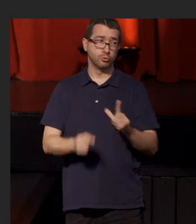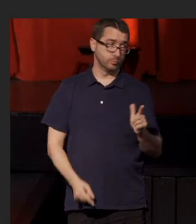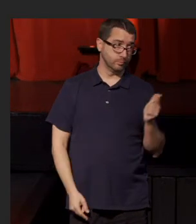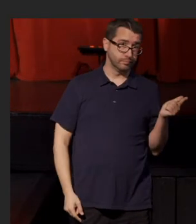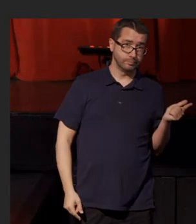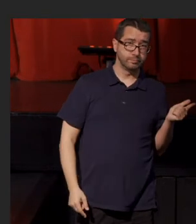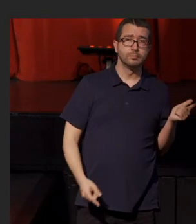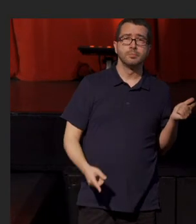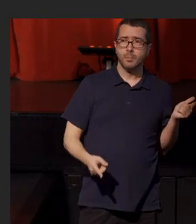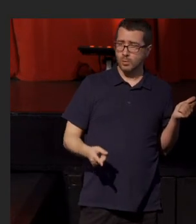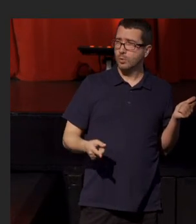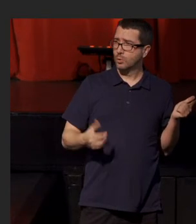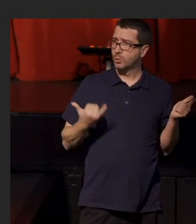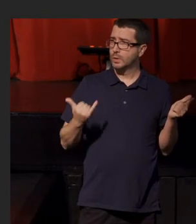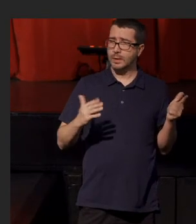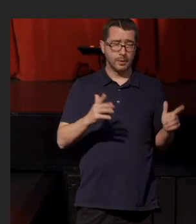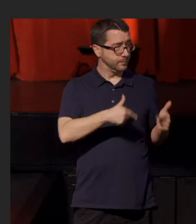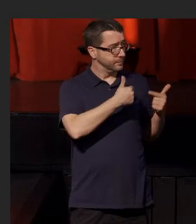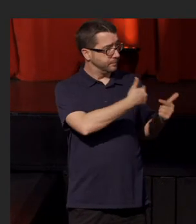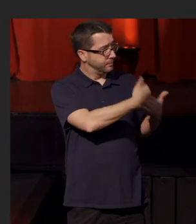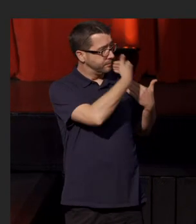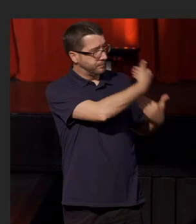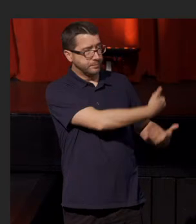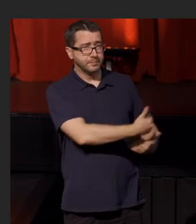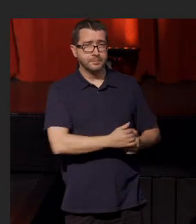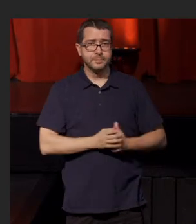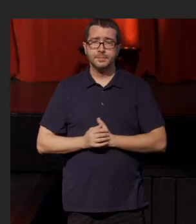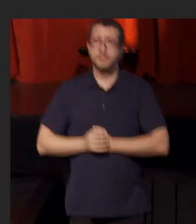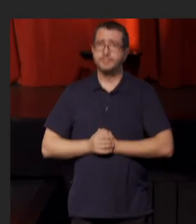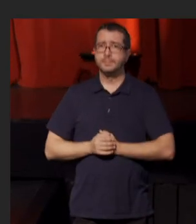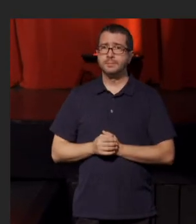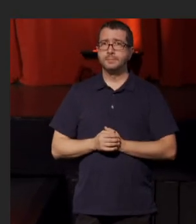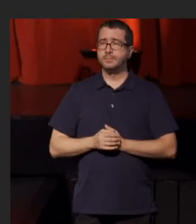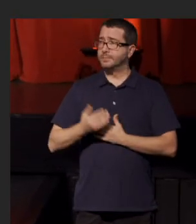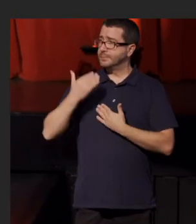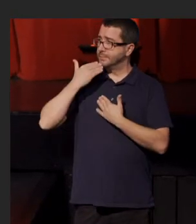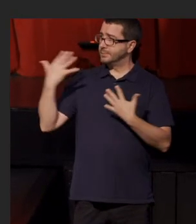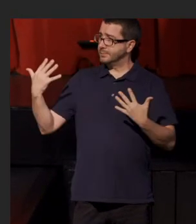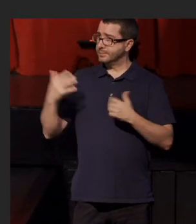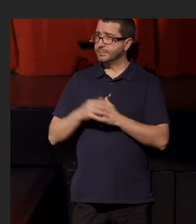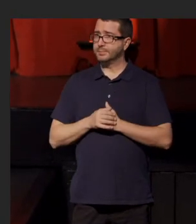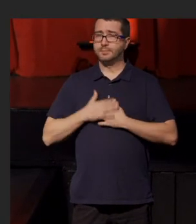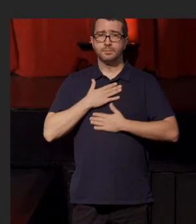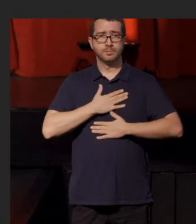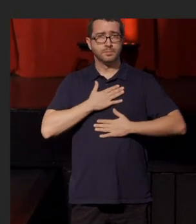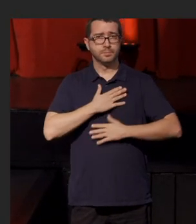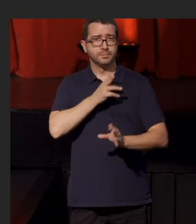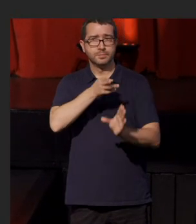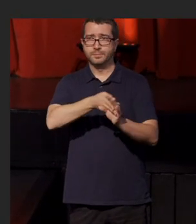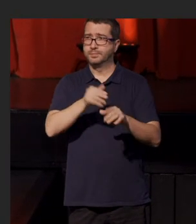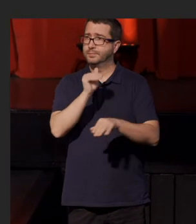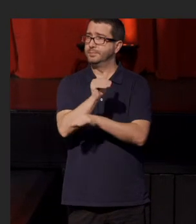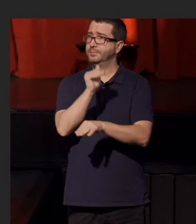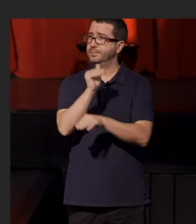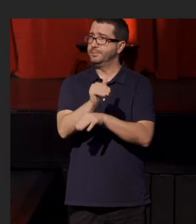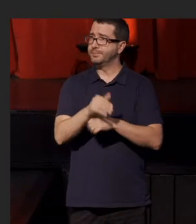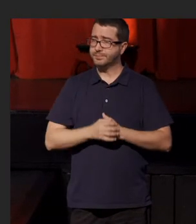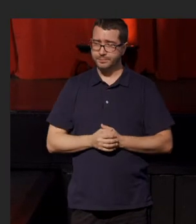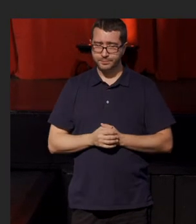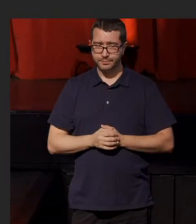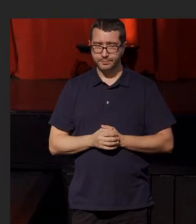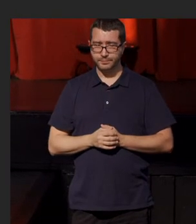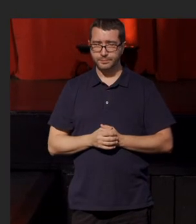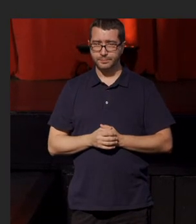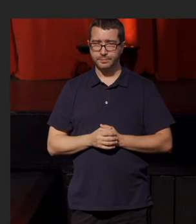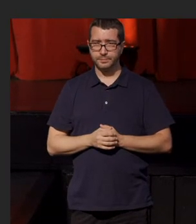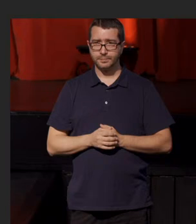So I'll cede the floor to you. Thank you. Thank you very much. It's such a pleasure to be with you, albeit remotely. Let